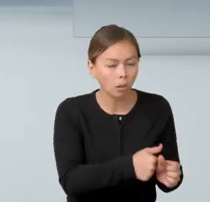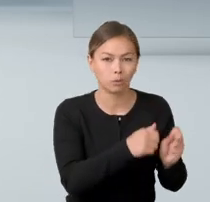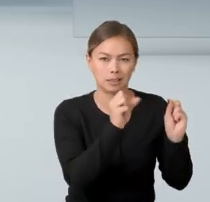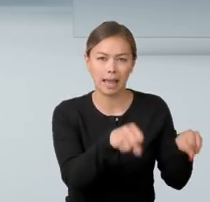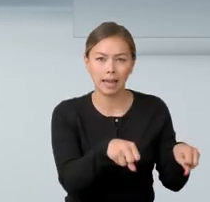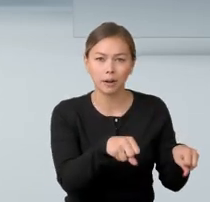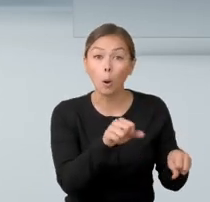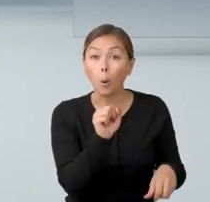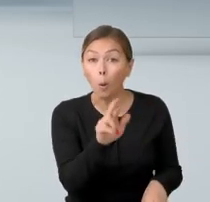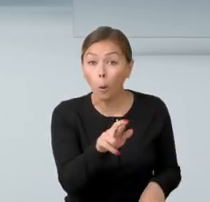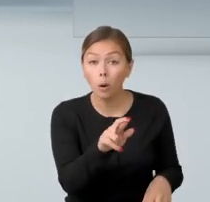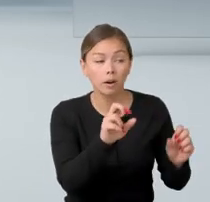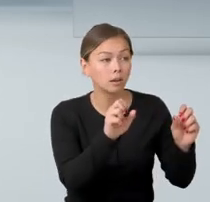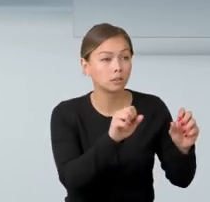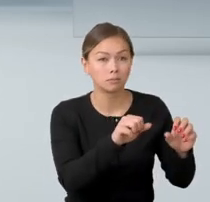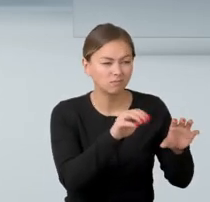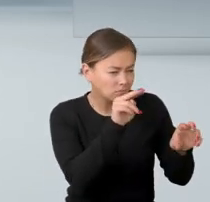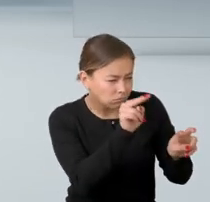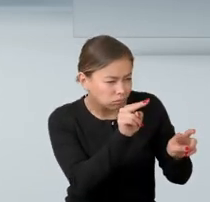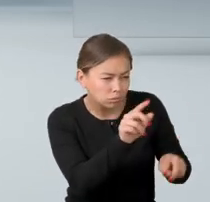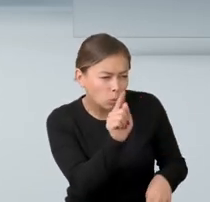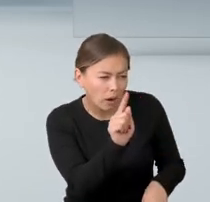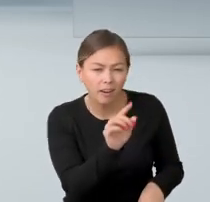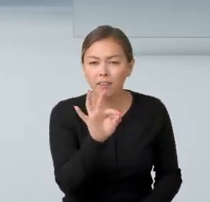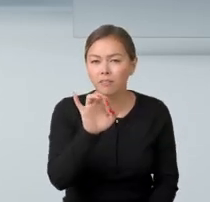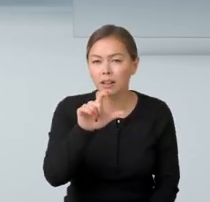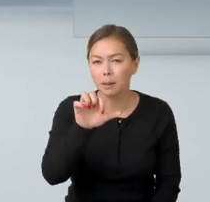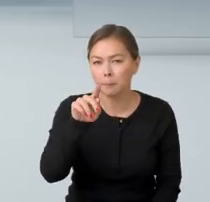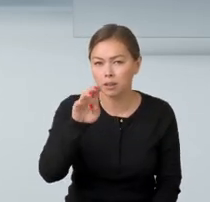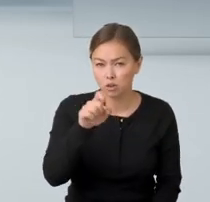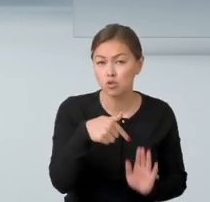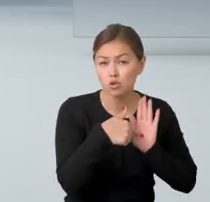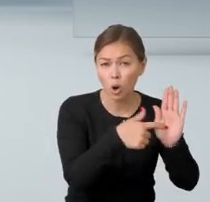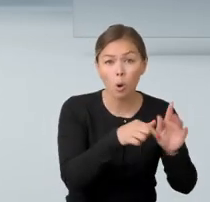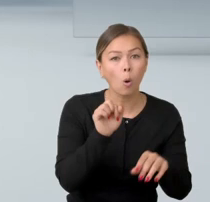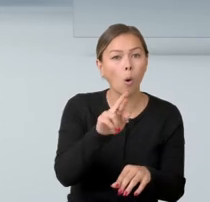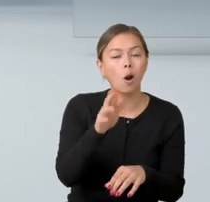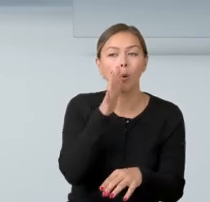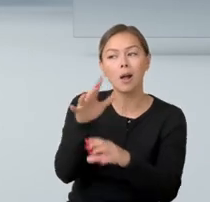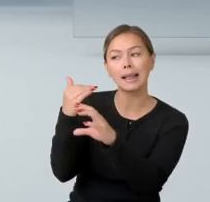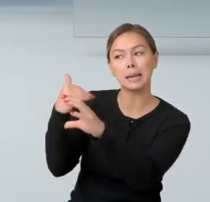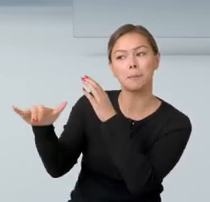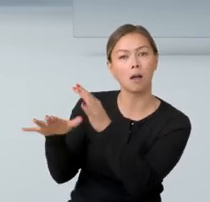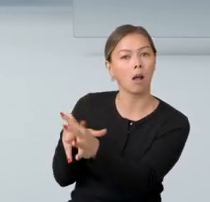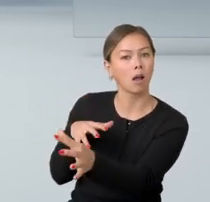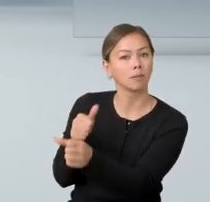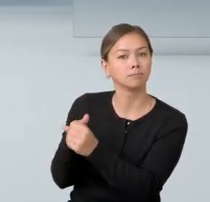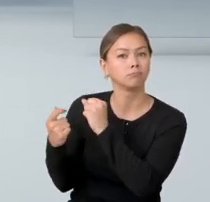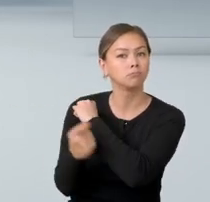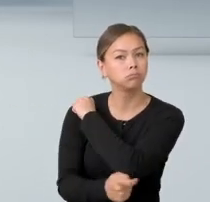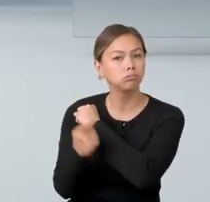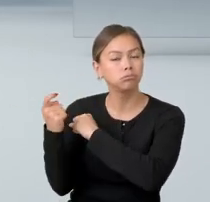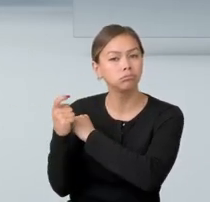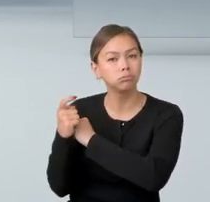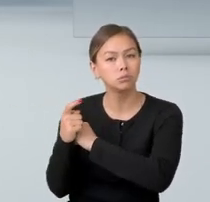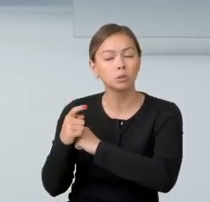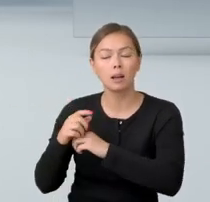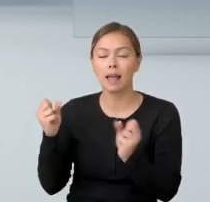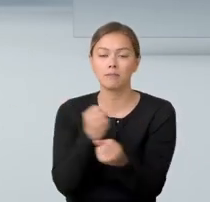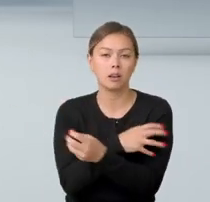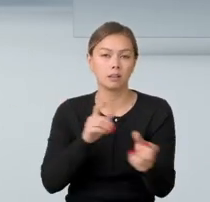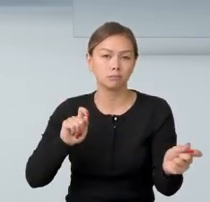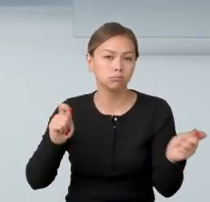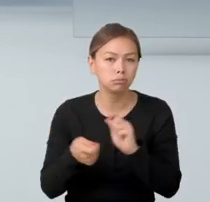request directly in their teams as Philip showed or they are receiving updates by email automatically so everything